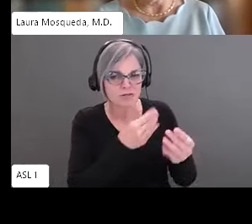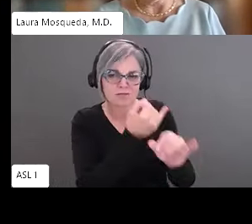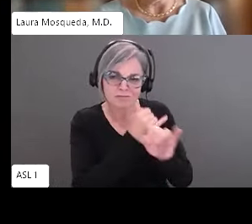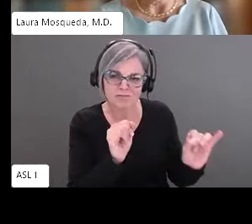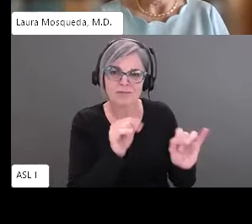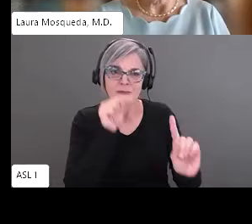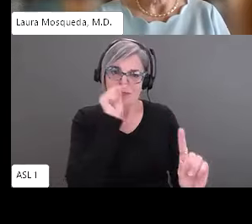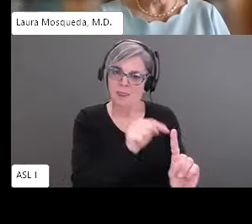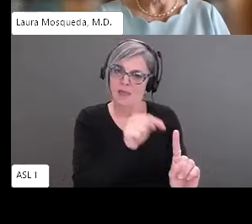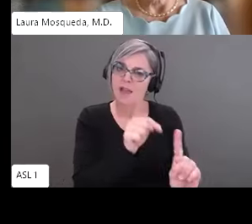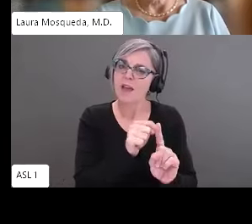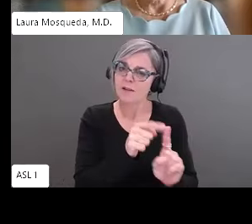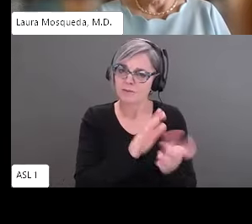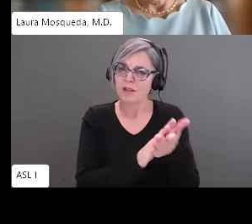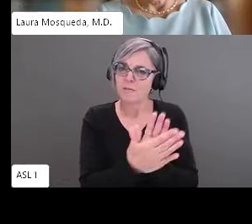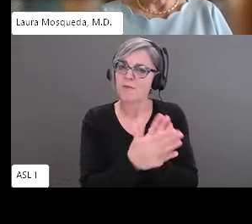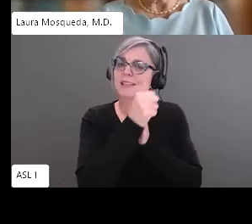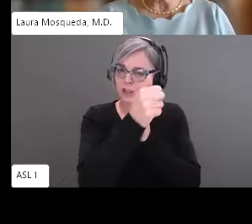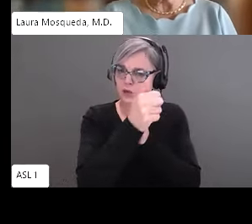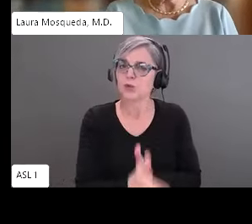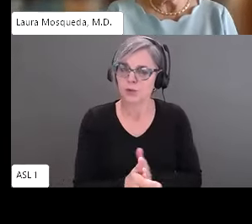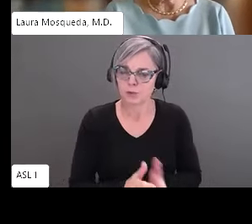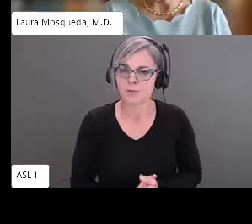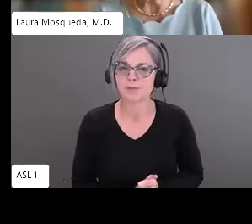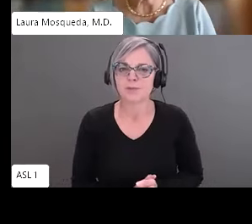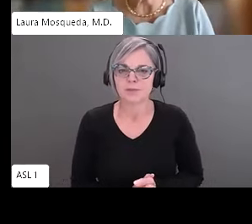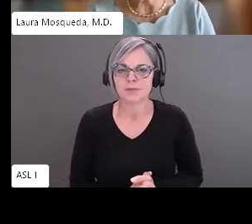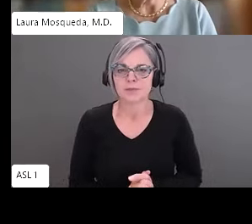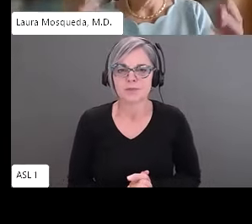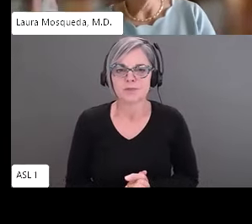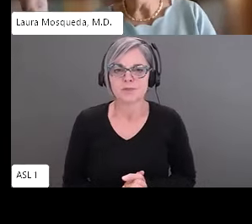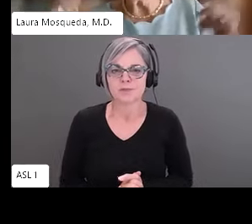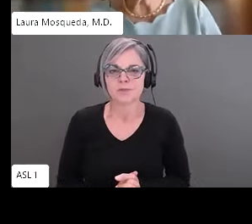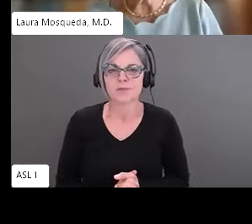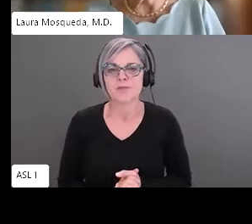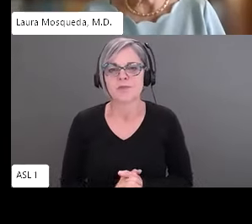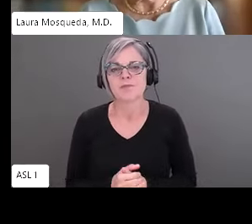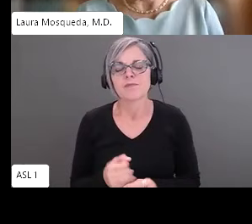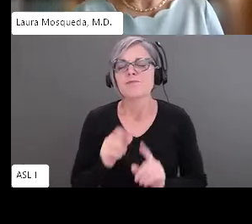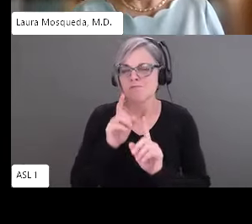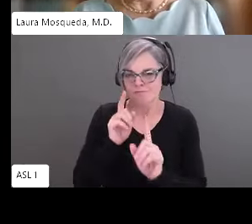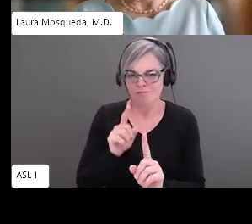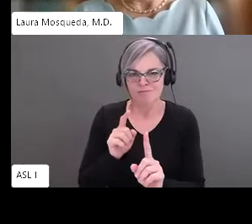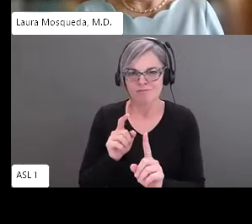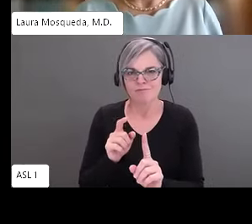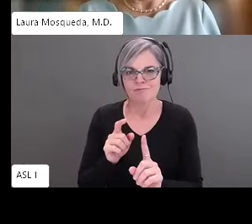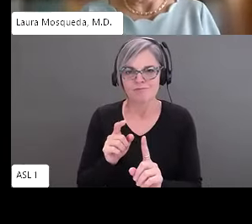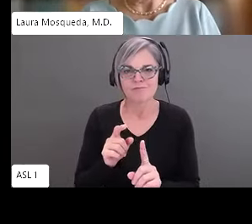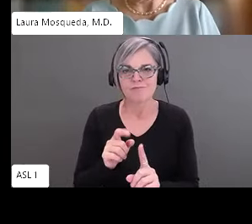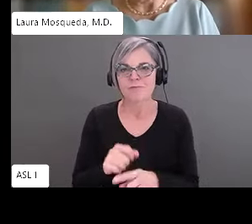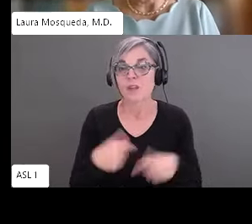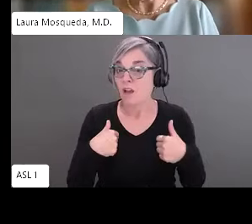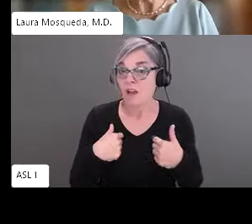team leader. Well, I'll just conclude by saying I never expected to be going on house calls